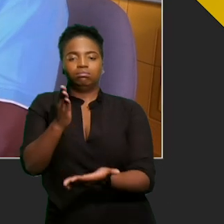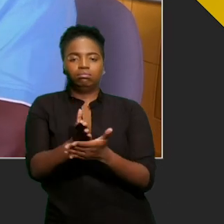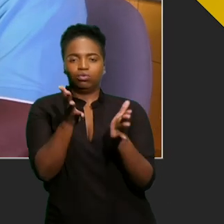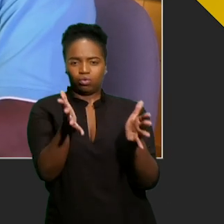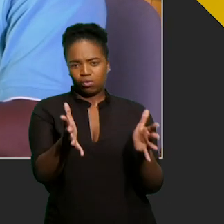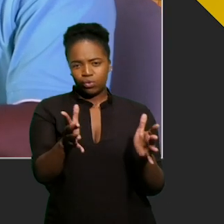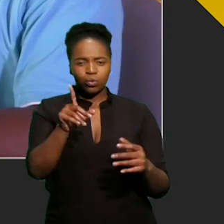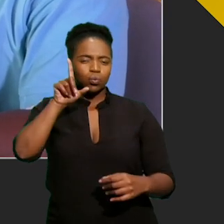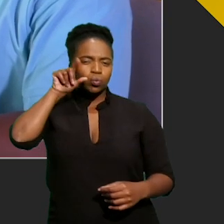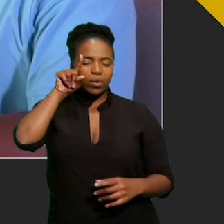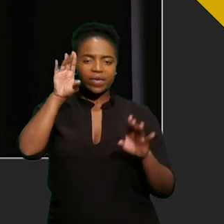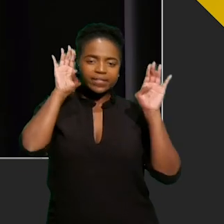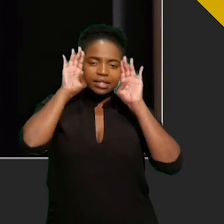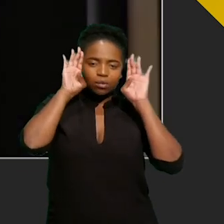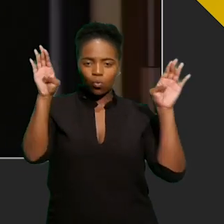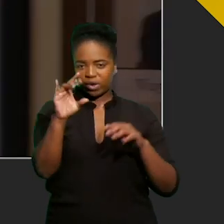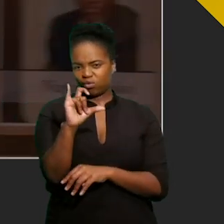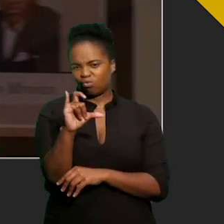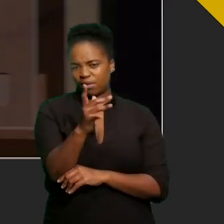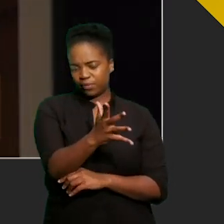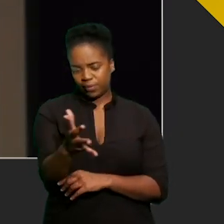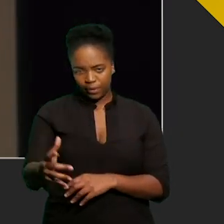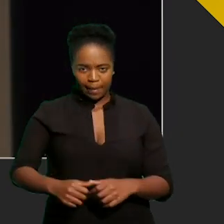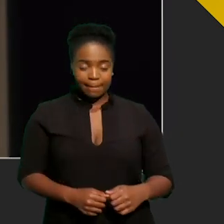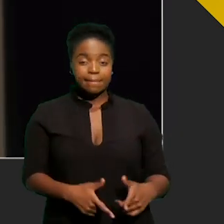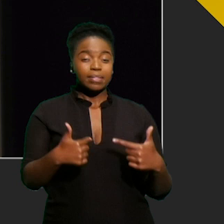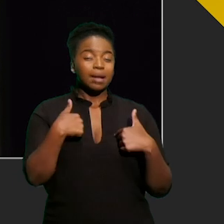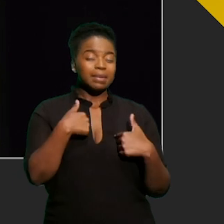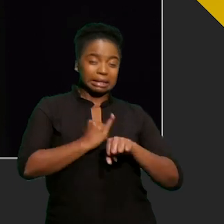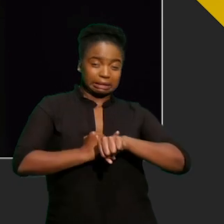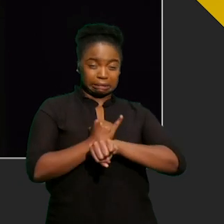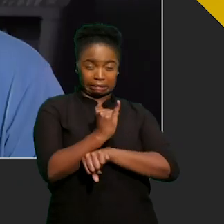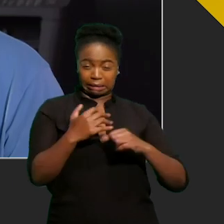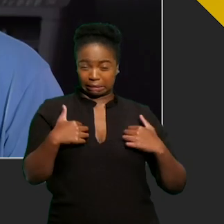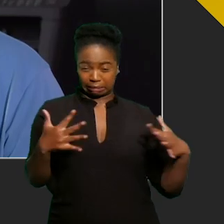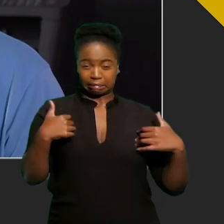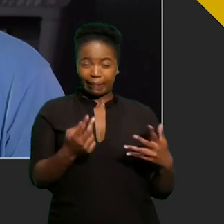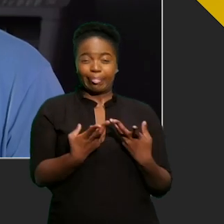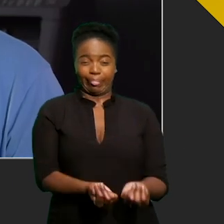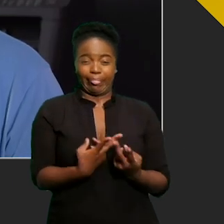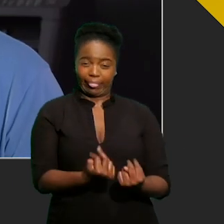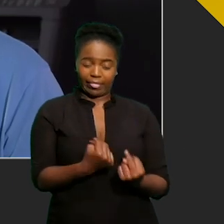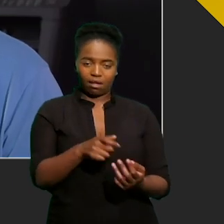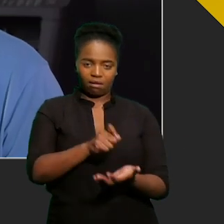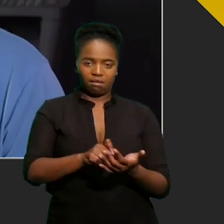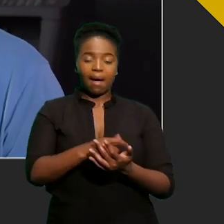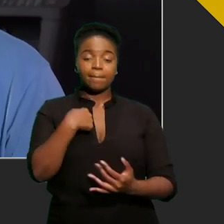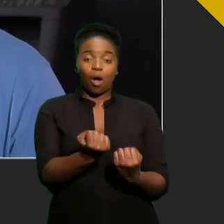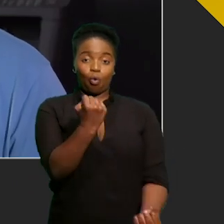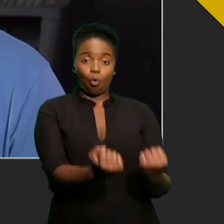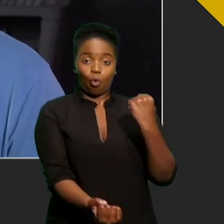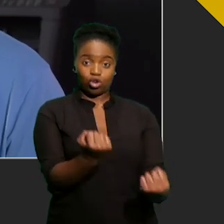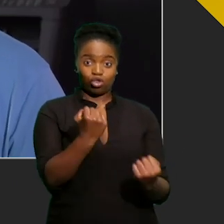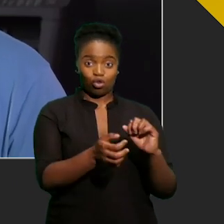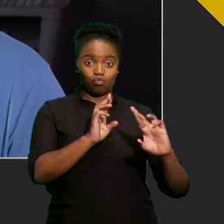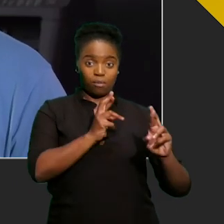tweet of or Facebook or Instagram and so on. In my very early years of journalism, I was a court reporter.